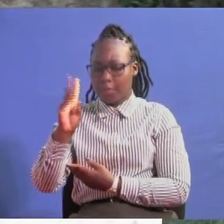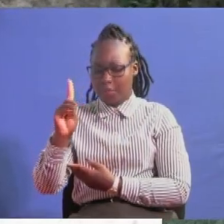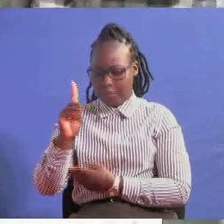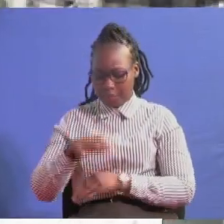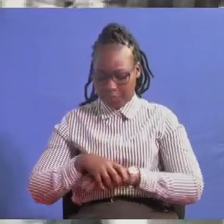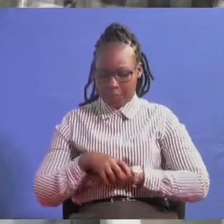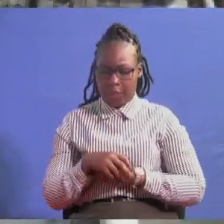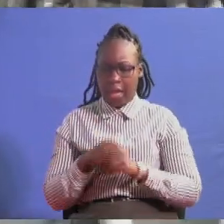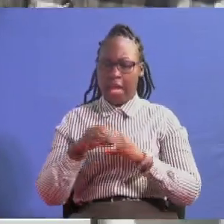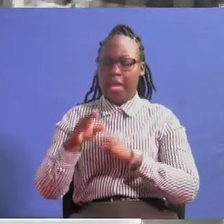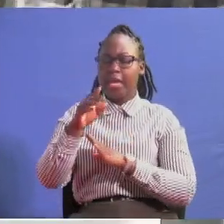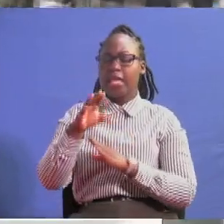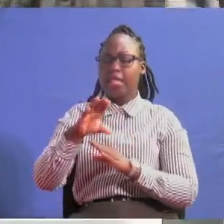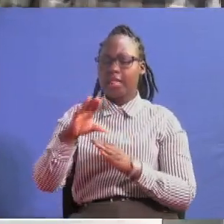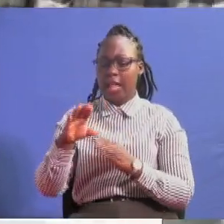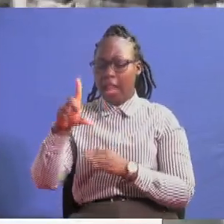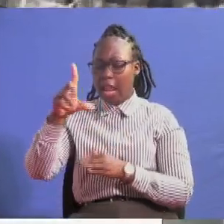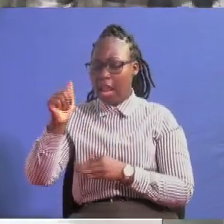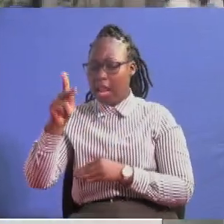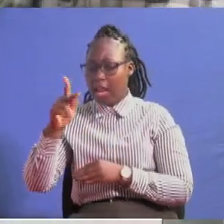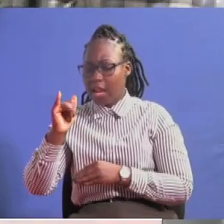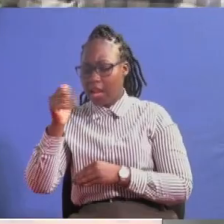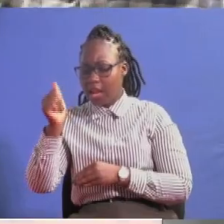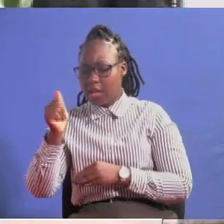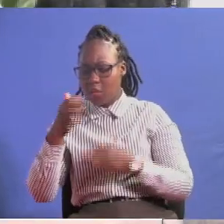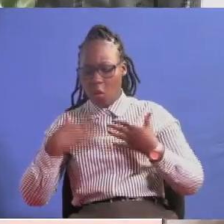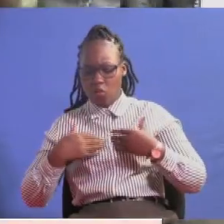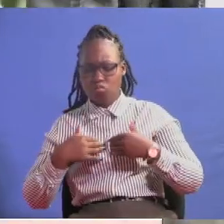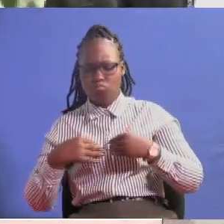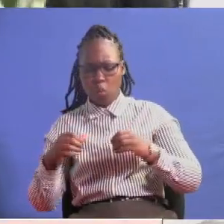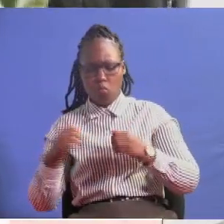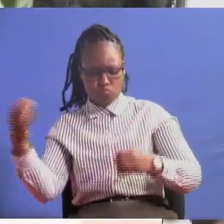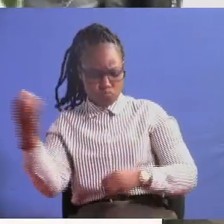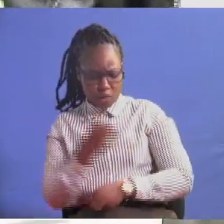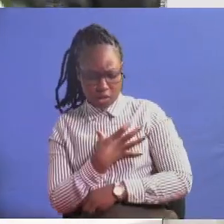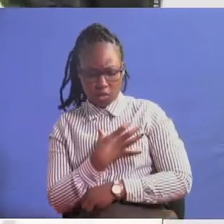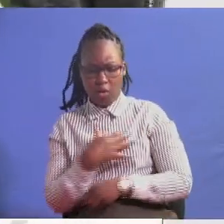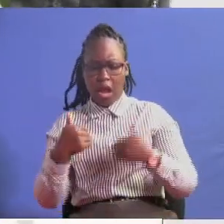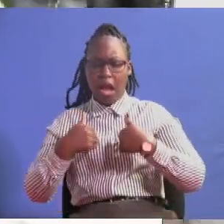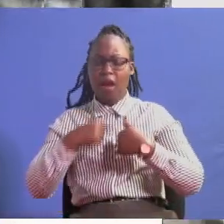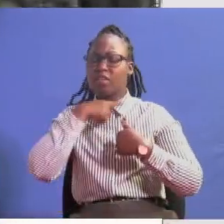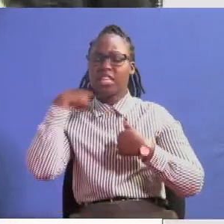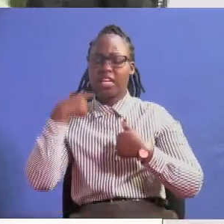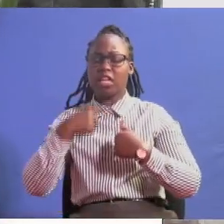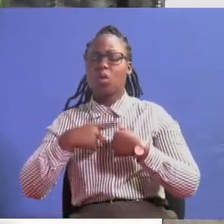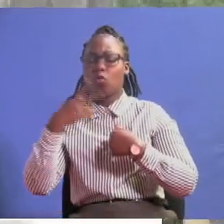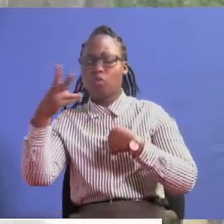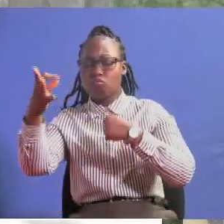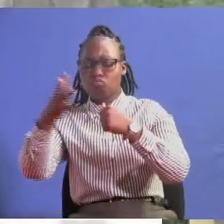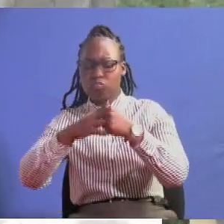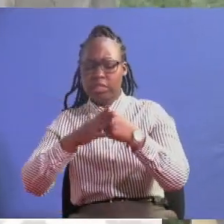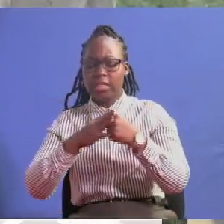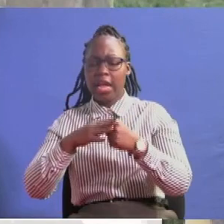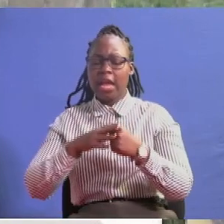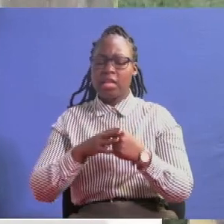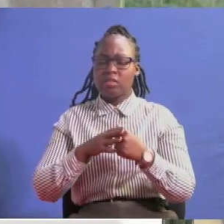At Tigithi location in Laikipia County, residents were left in shock following the brutal murder of a 49-year-old woman by